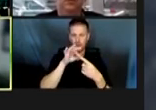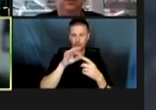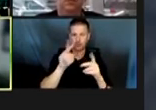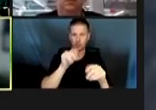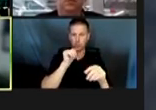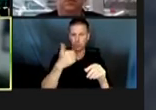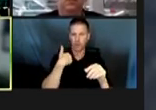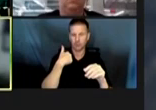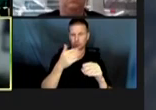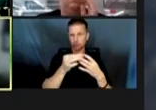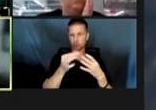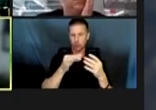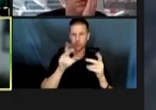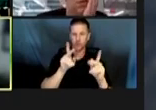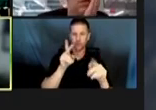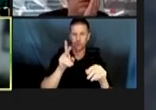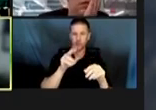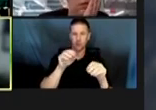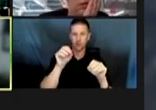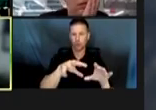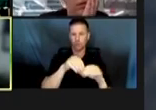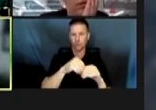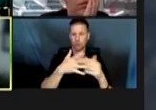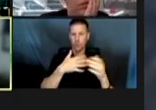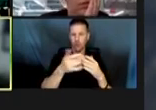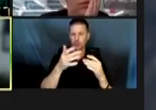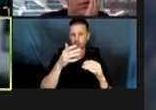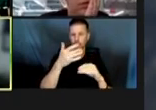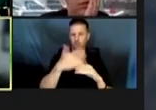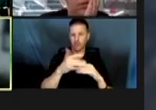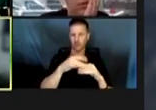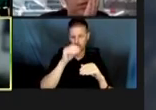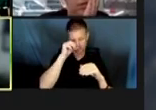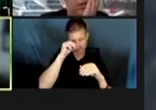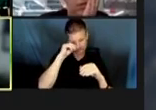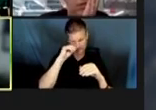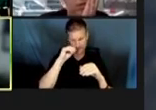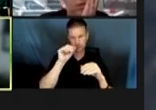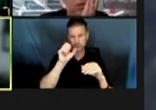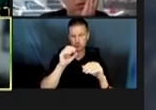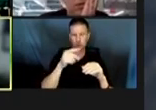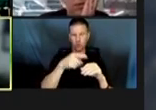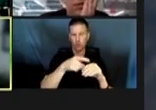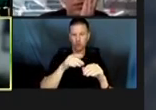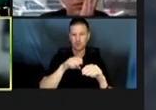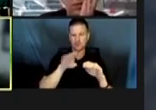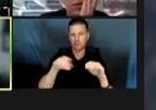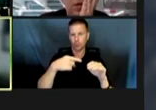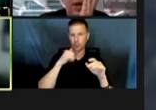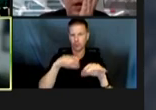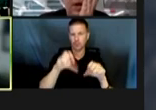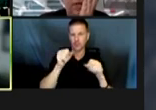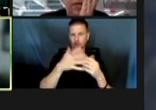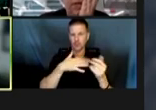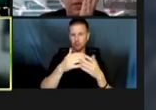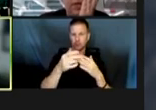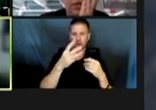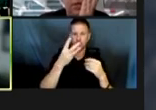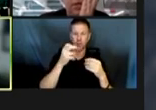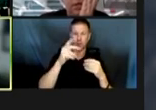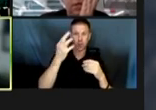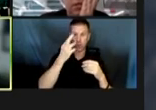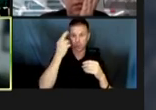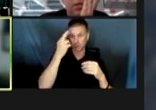have choice and people move into whatever is available. And so there's steps we can take that even when pragmatic